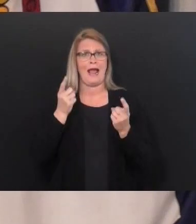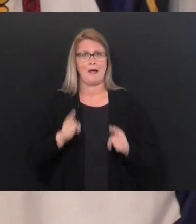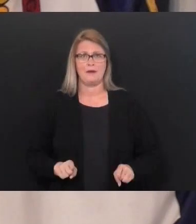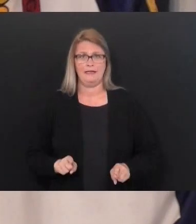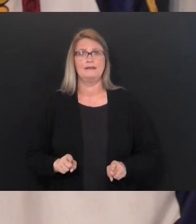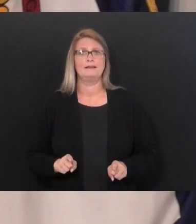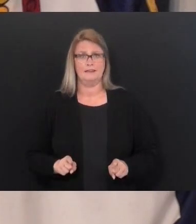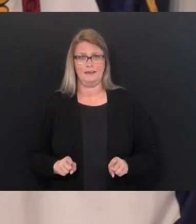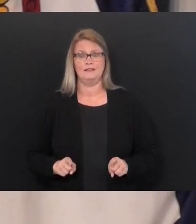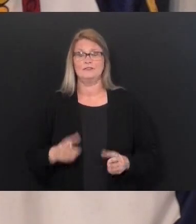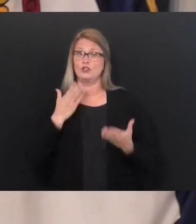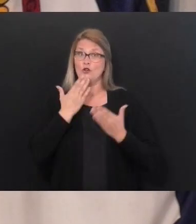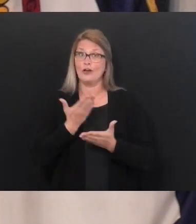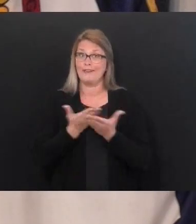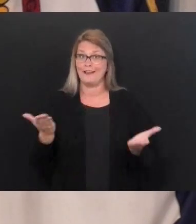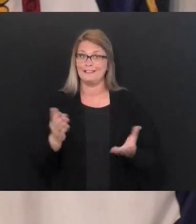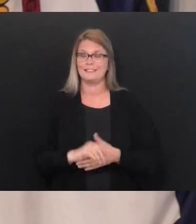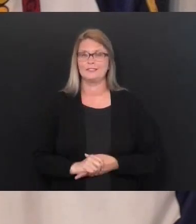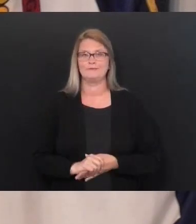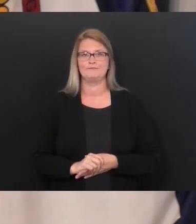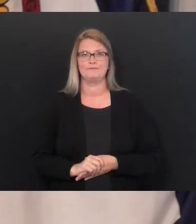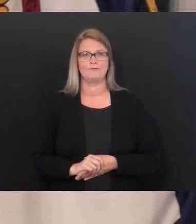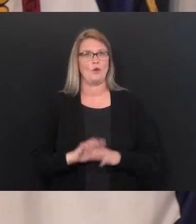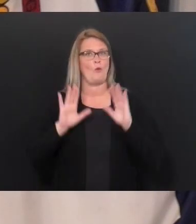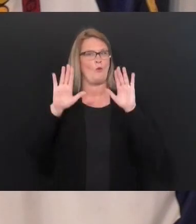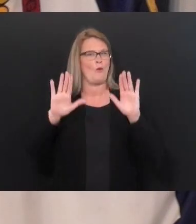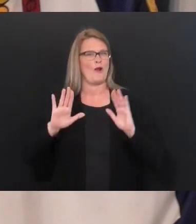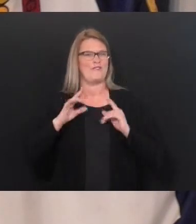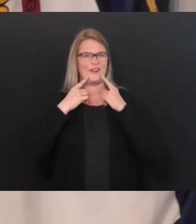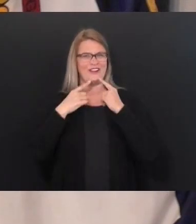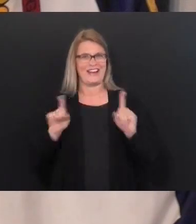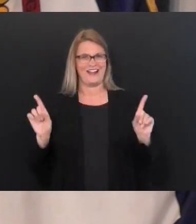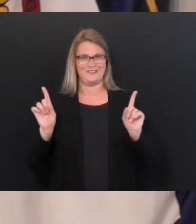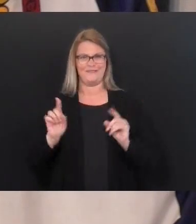so it's good stuff. Great announcement.